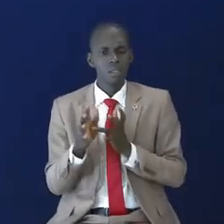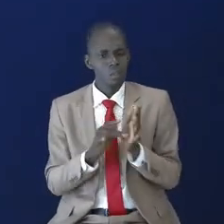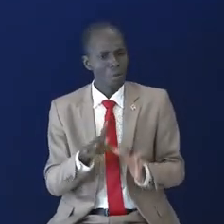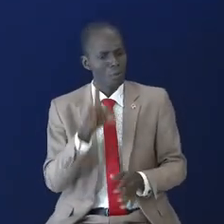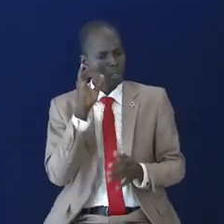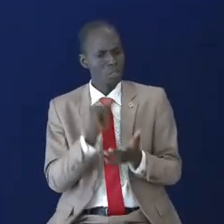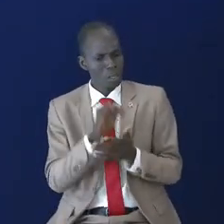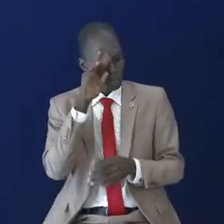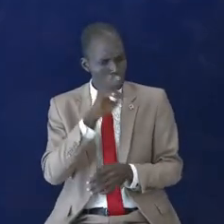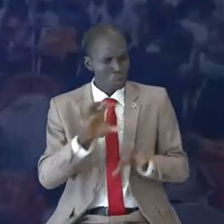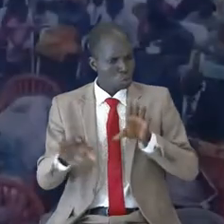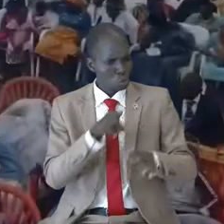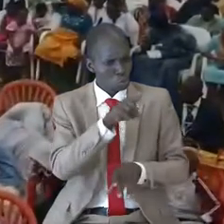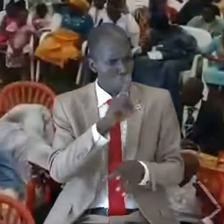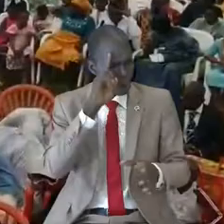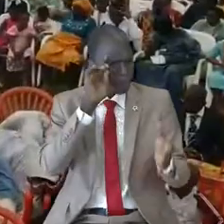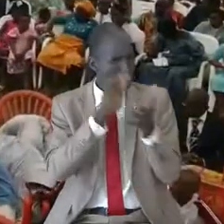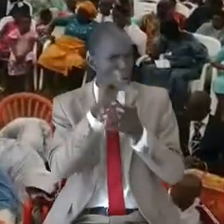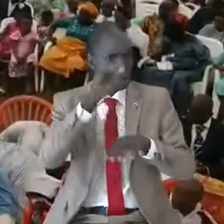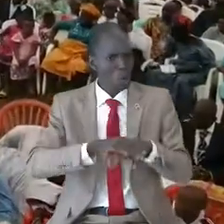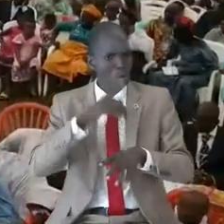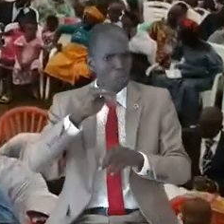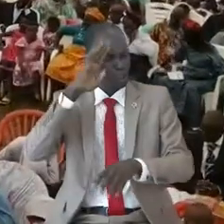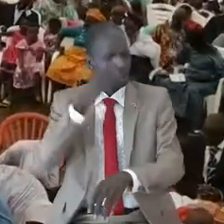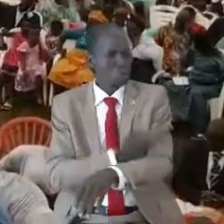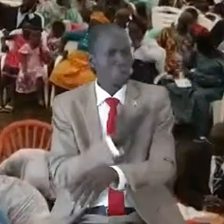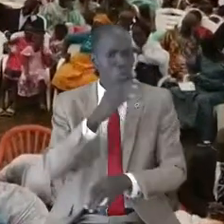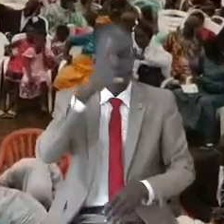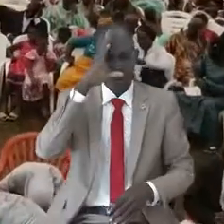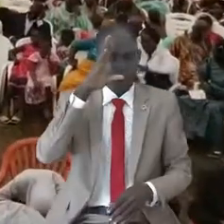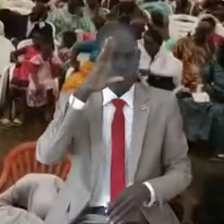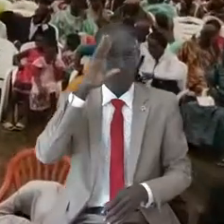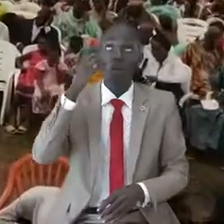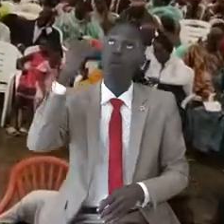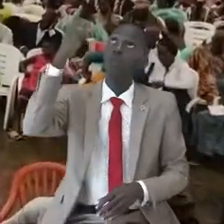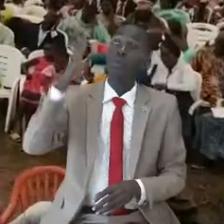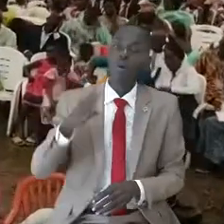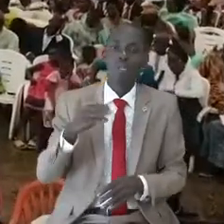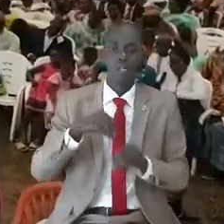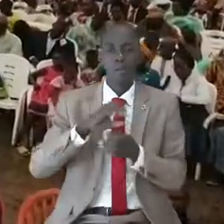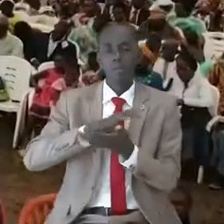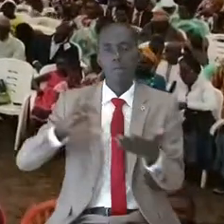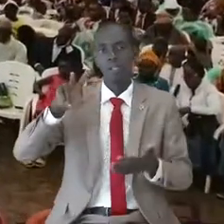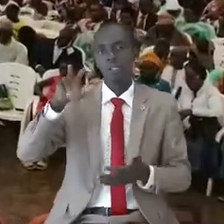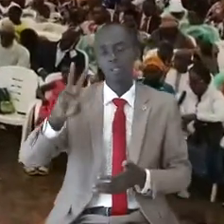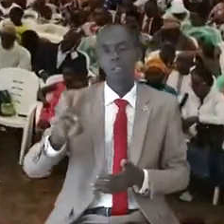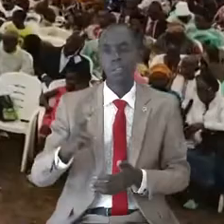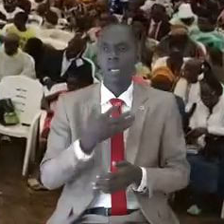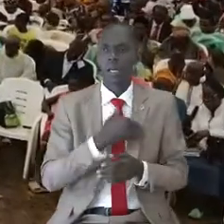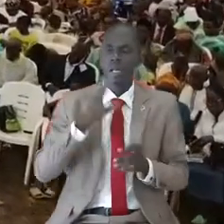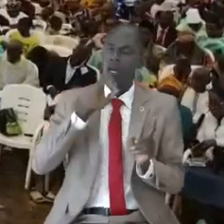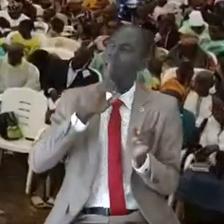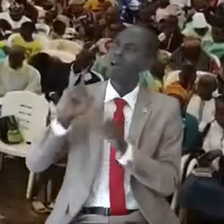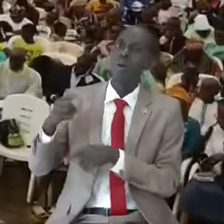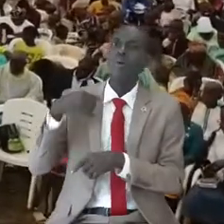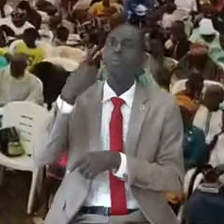thou believe on the Son of God? Verse 36, in verse 36, he answered and said, who is he,